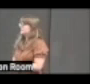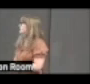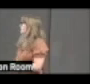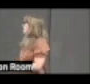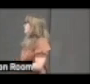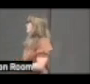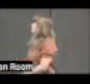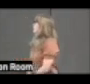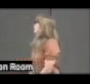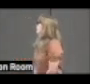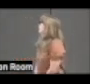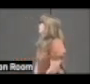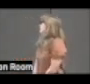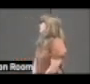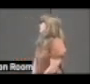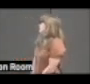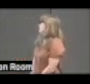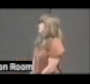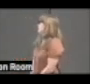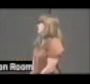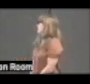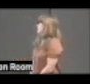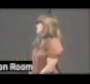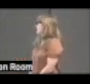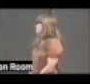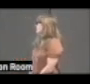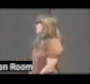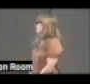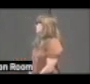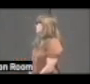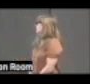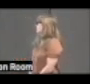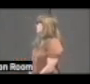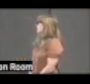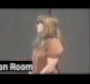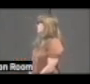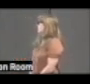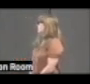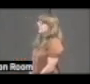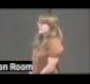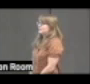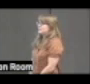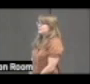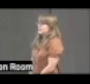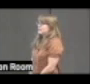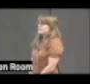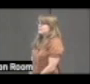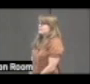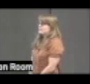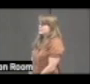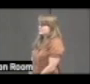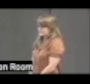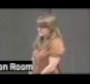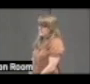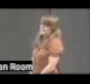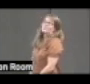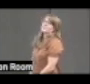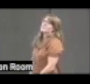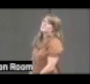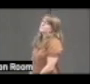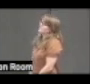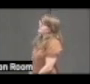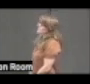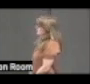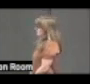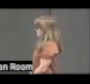research started with my master's and looking at the effects of mate choice on reproductive success. I'm going to give you